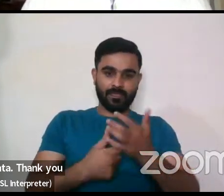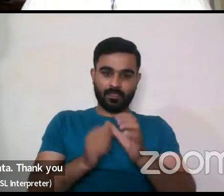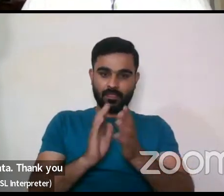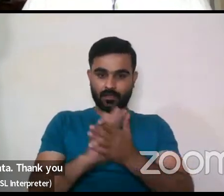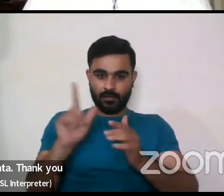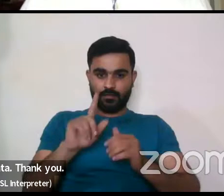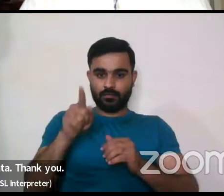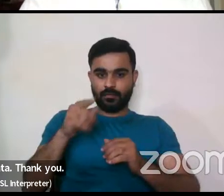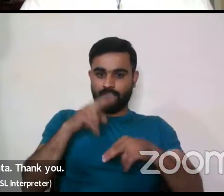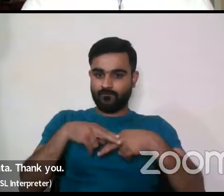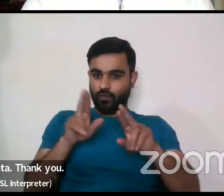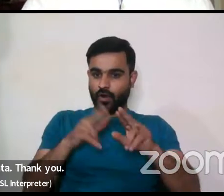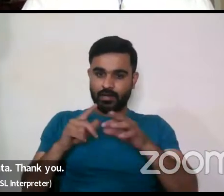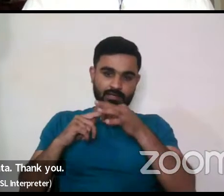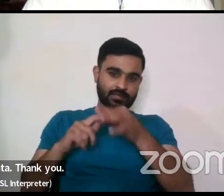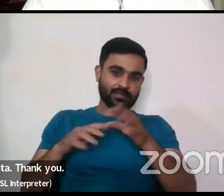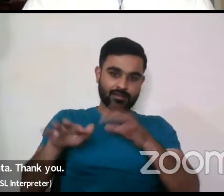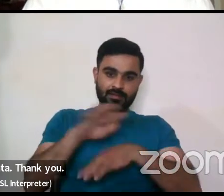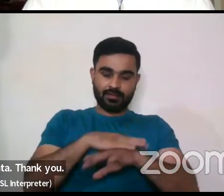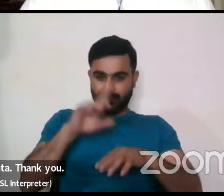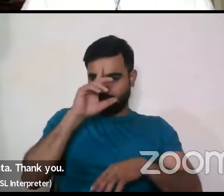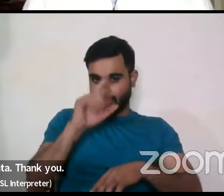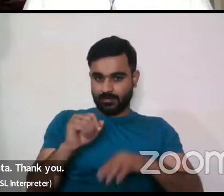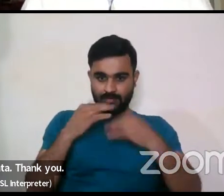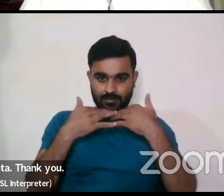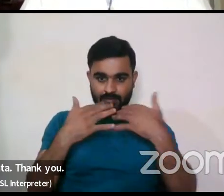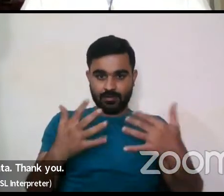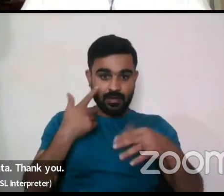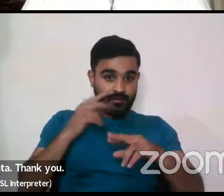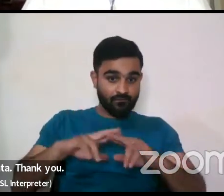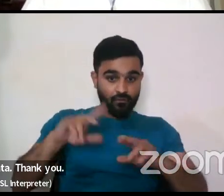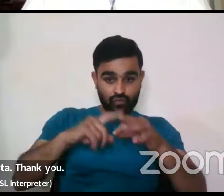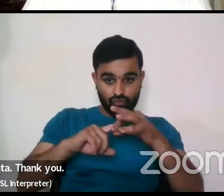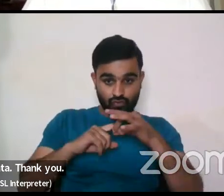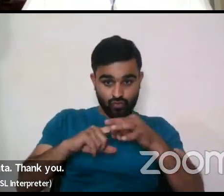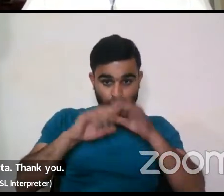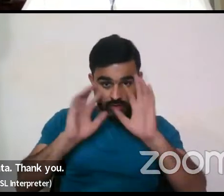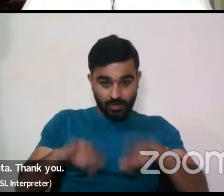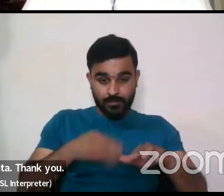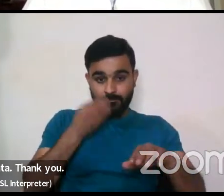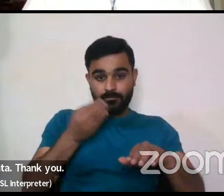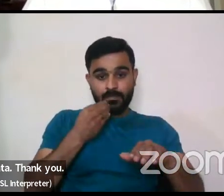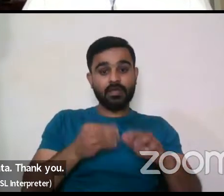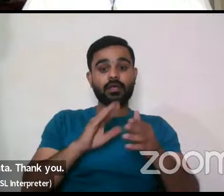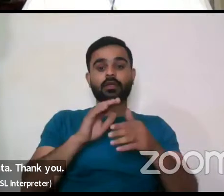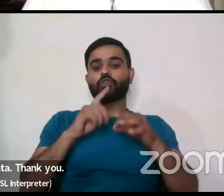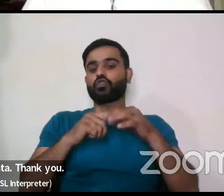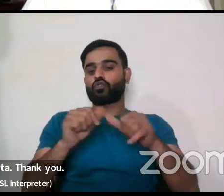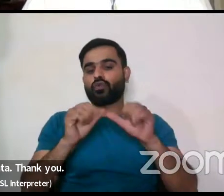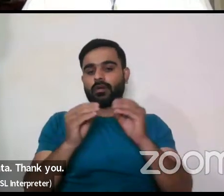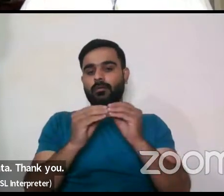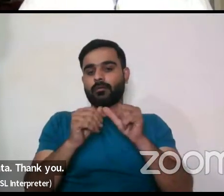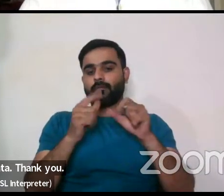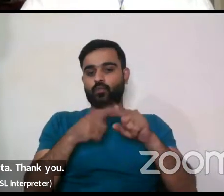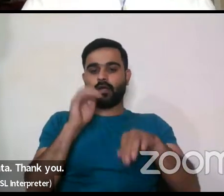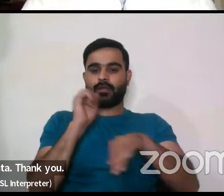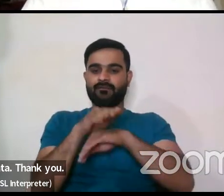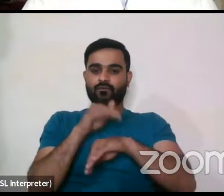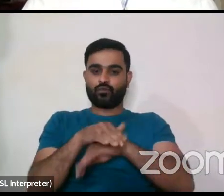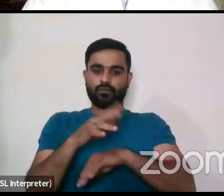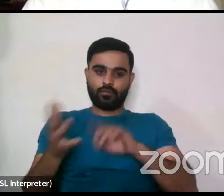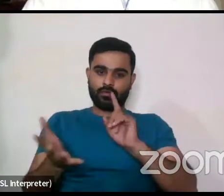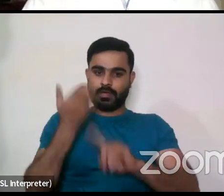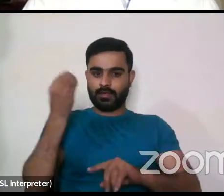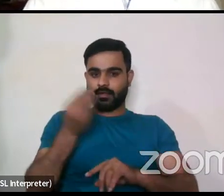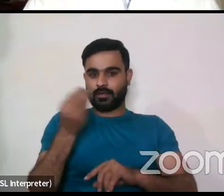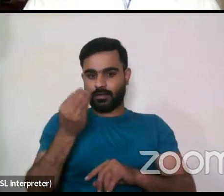before the final set of questions, just a reminder to our audience, if you do have any questions, please do put it in the Q&A box. We've already received a